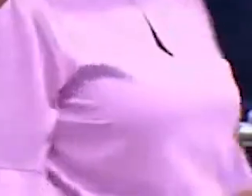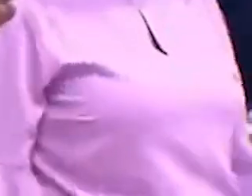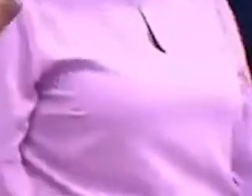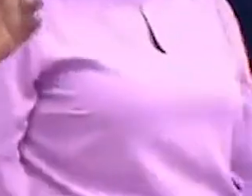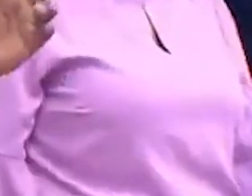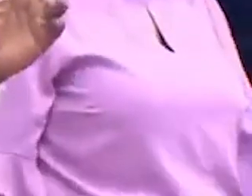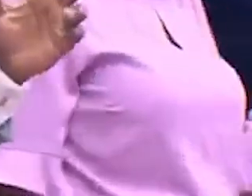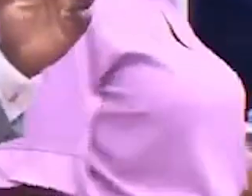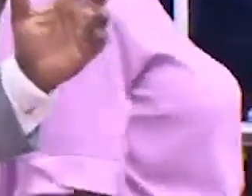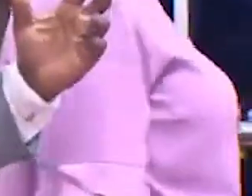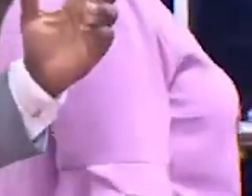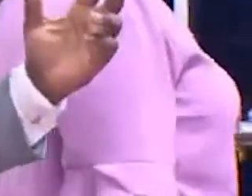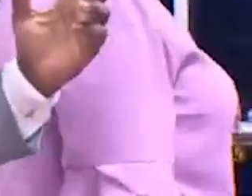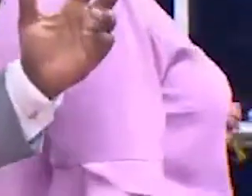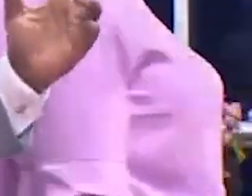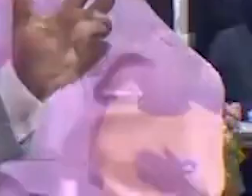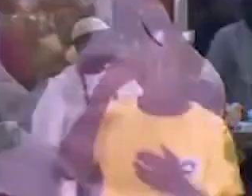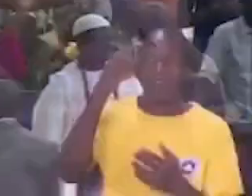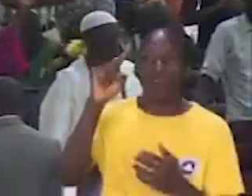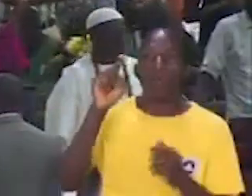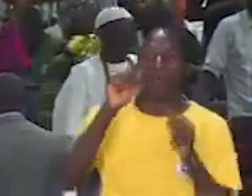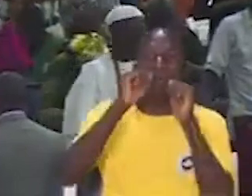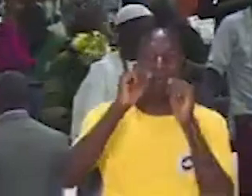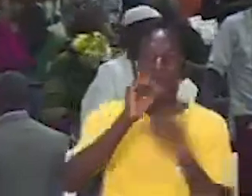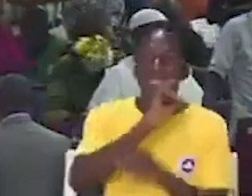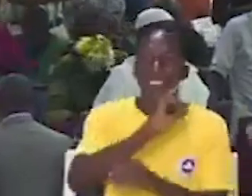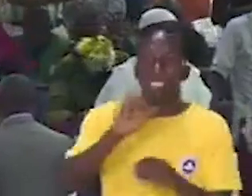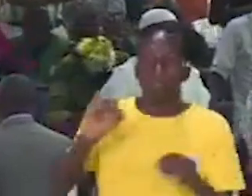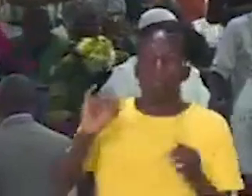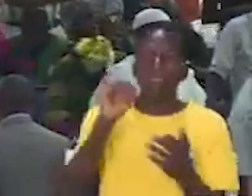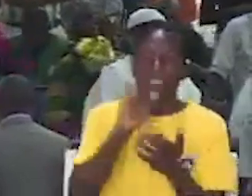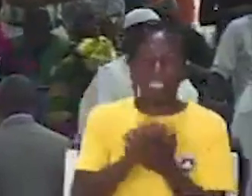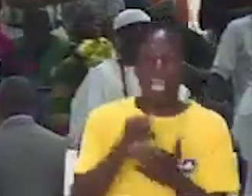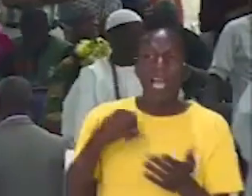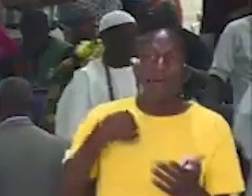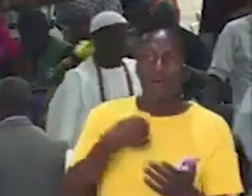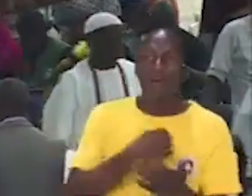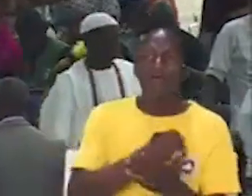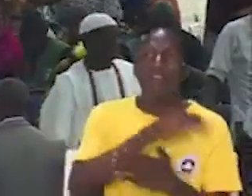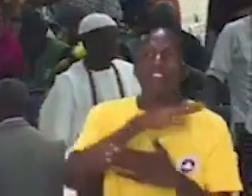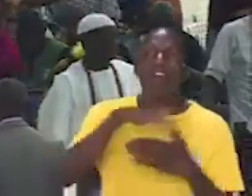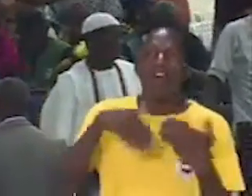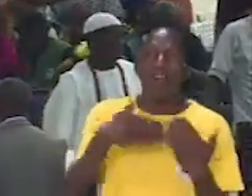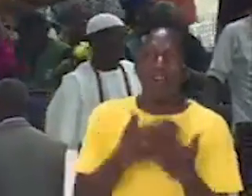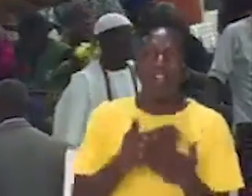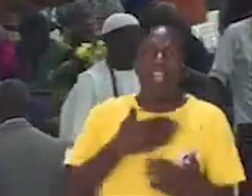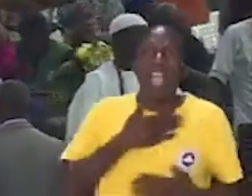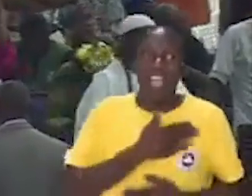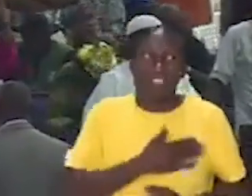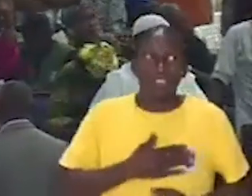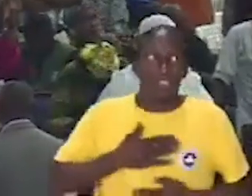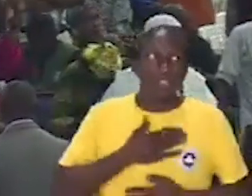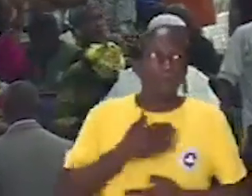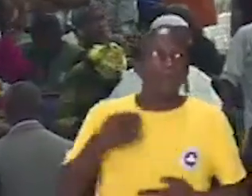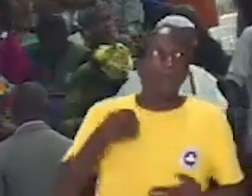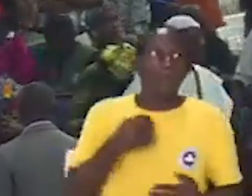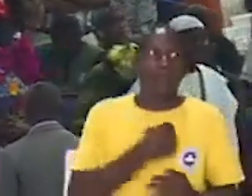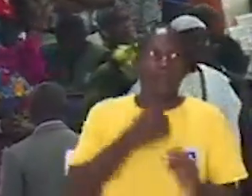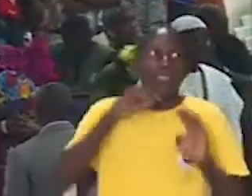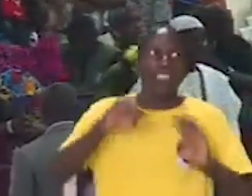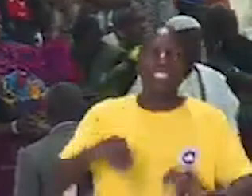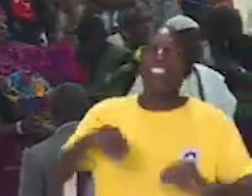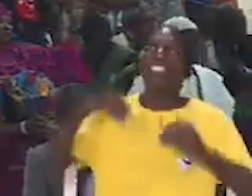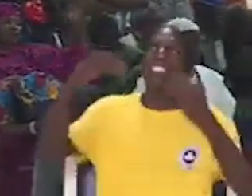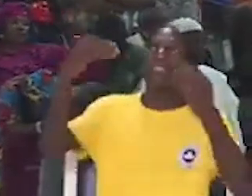you for the blessings that we have all enjoyed. We give you all praise. We give you